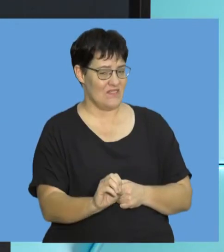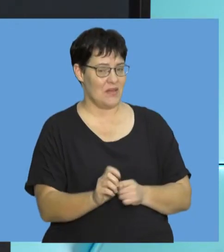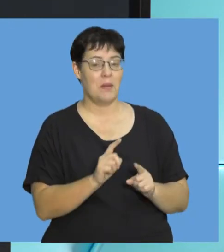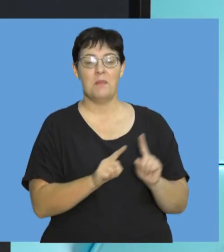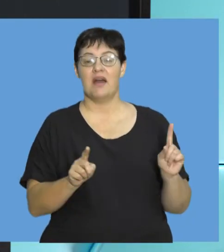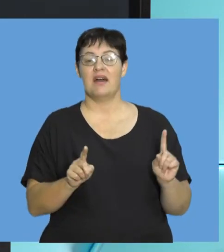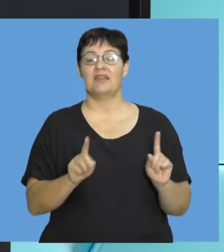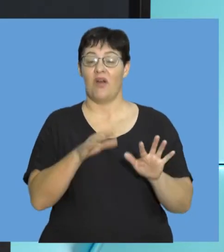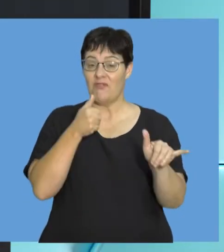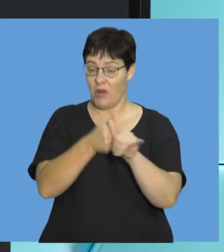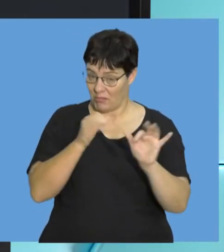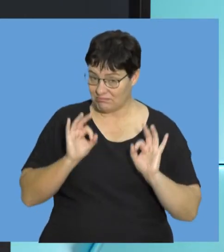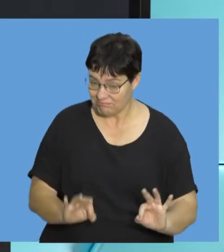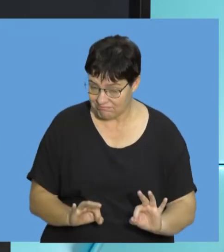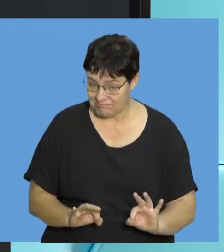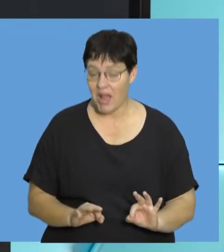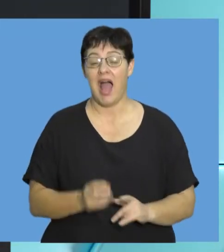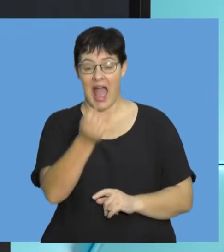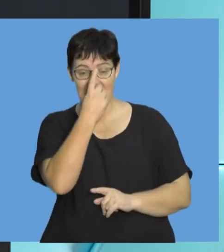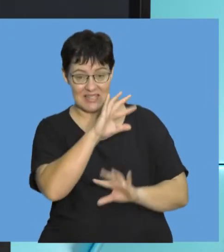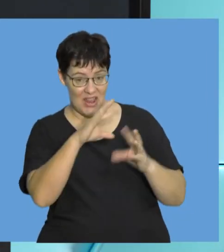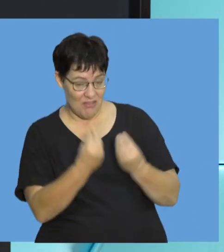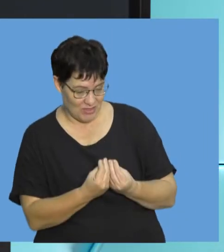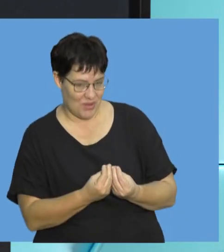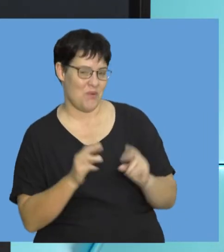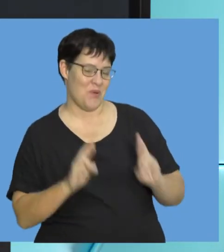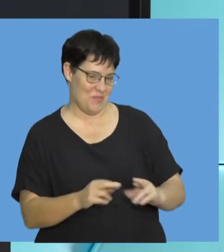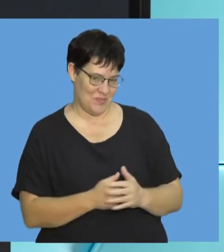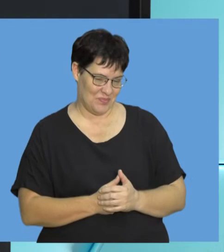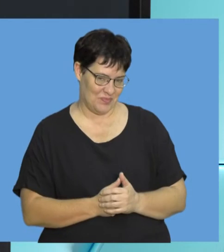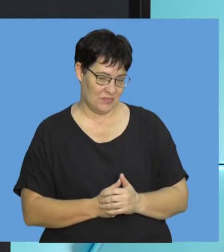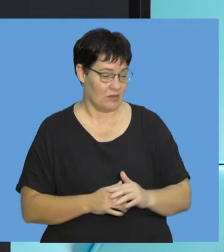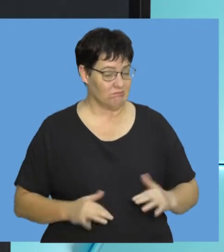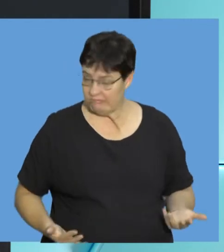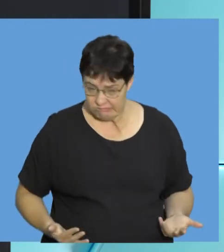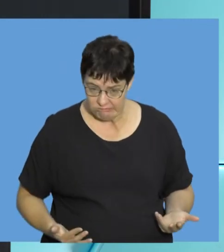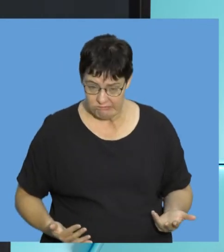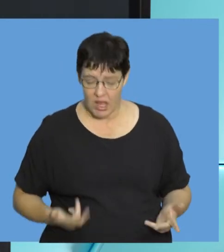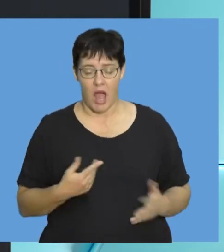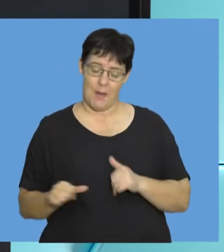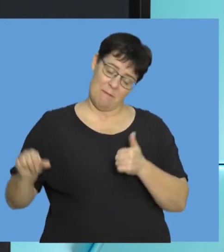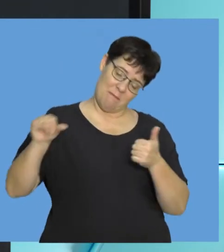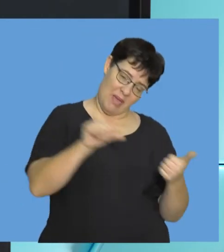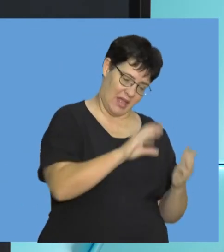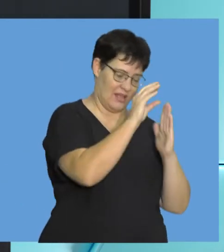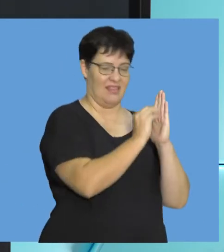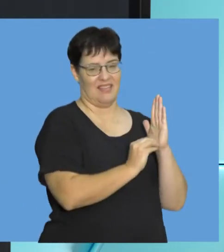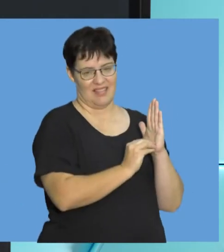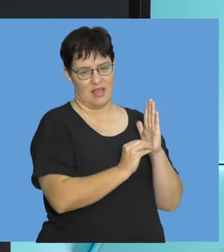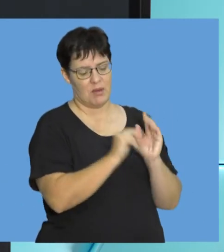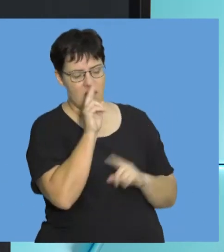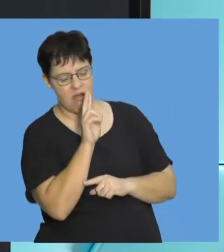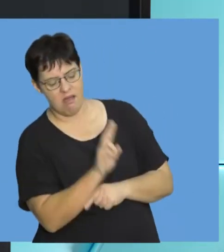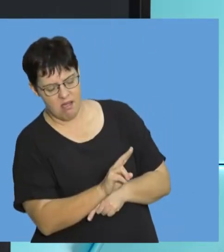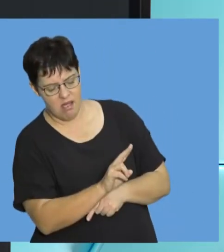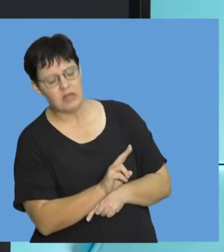challenge for you guys, but I hope you've been following and you understood everything that you've done. If not, just go back to the notes that you